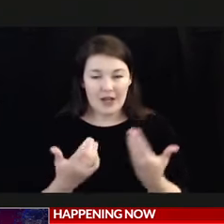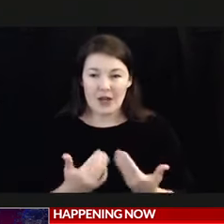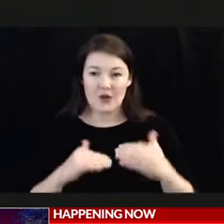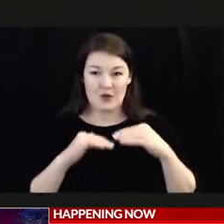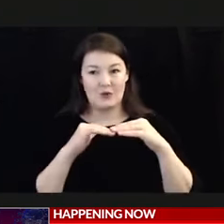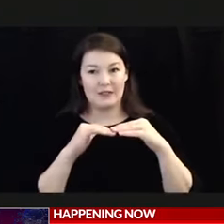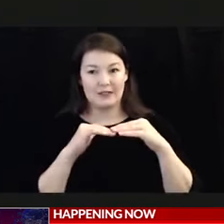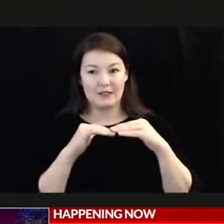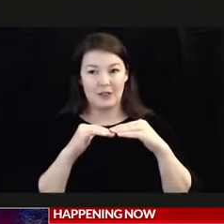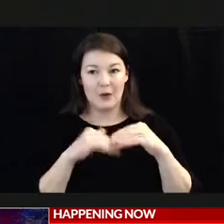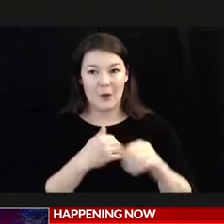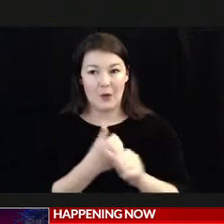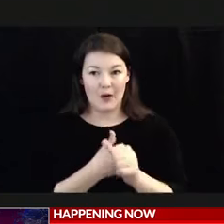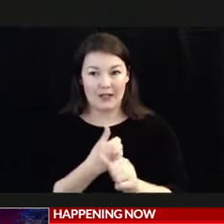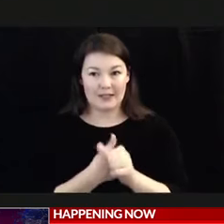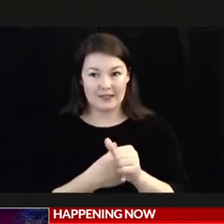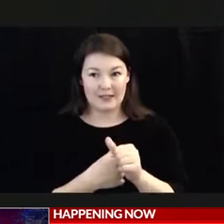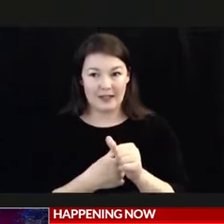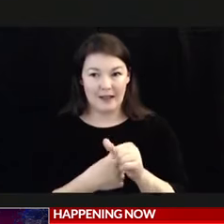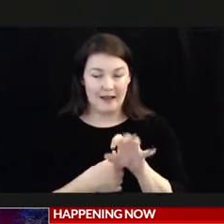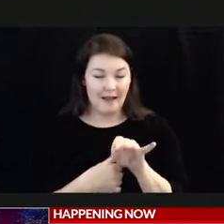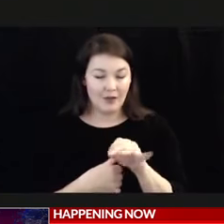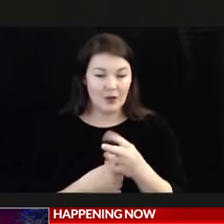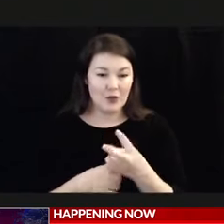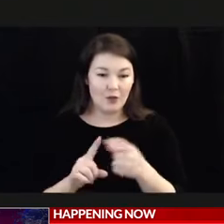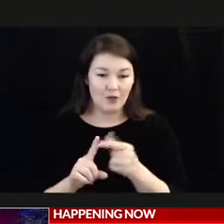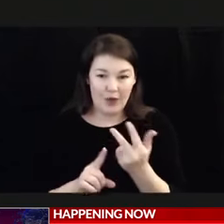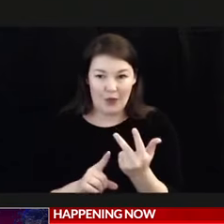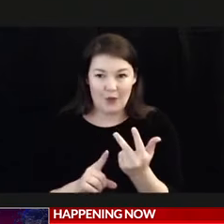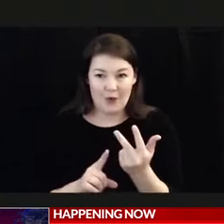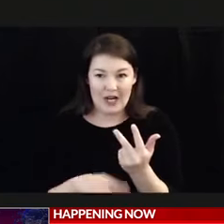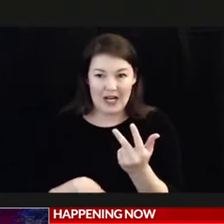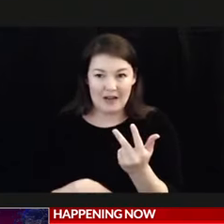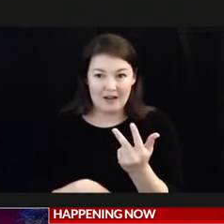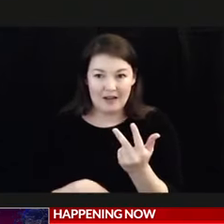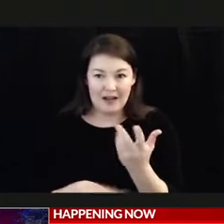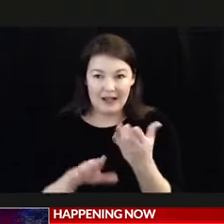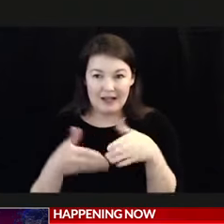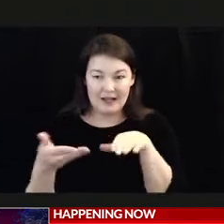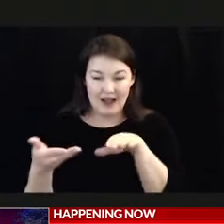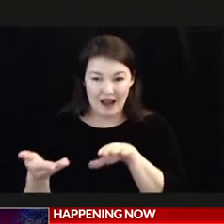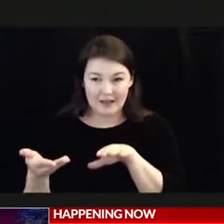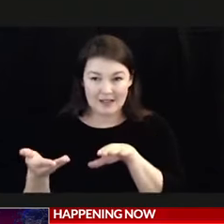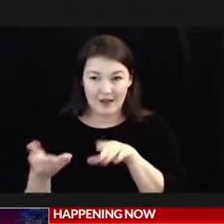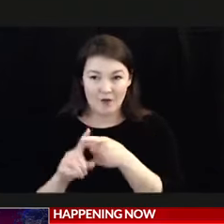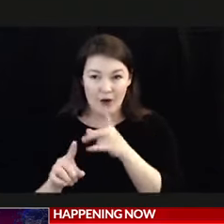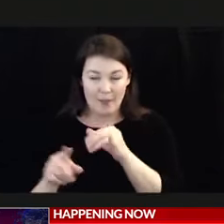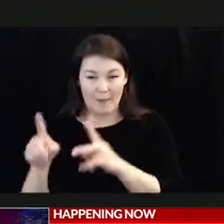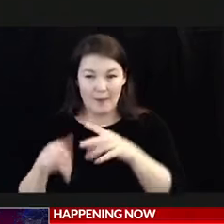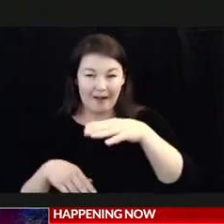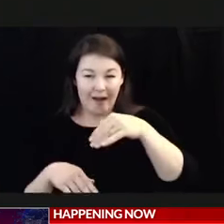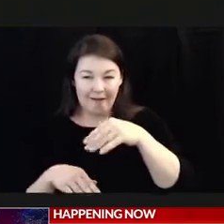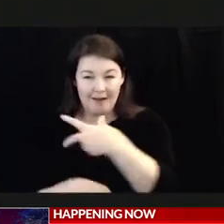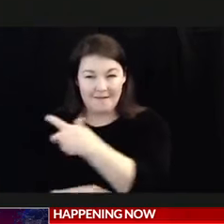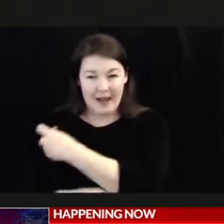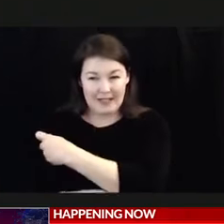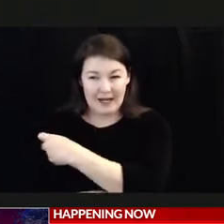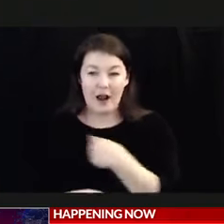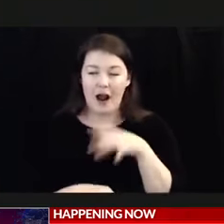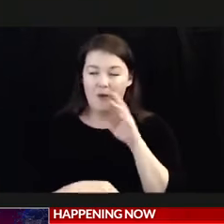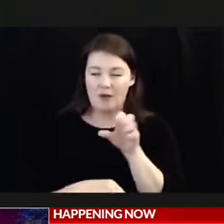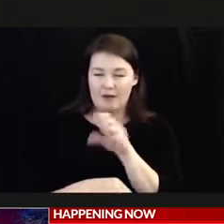out of 3 deaths were from that little sliver of 6 or 7% of the population. So I'm going to get you the exact numbers to fill in